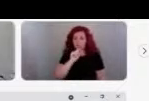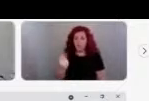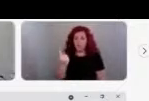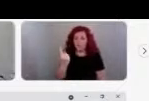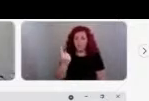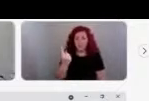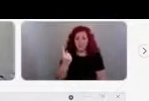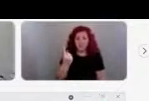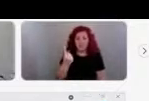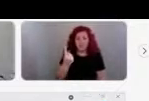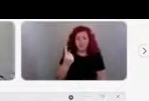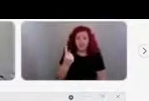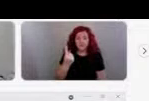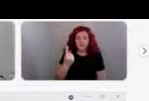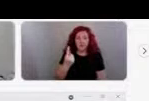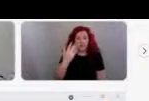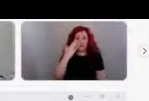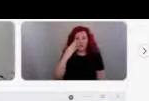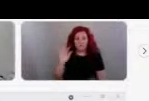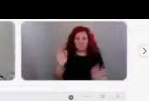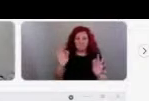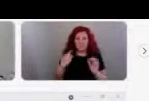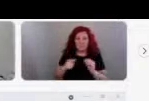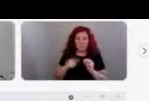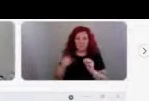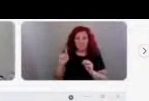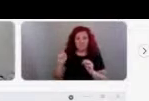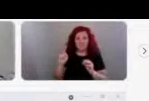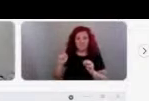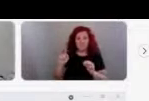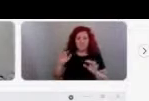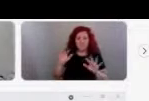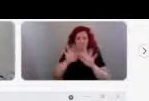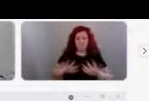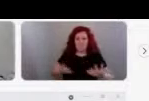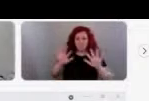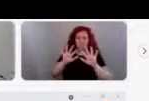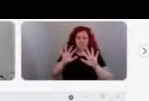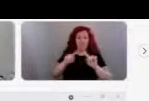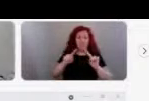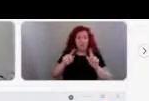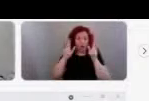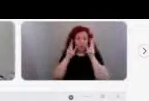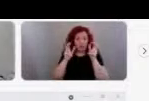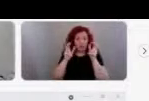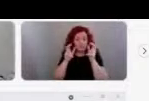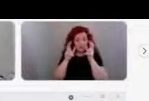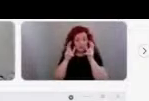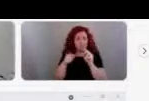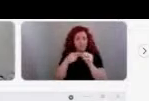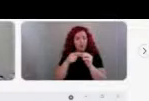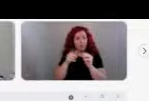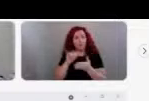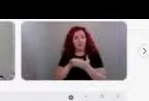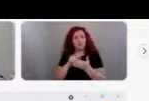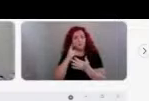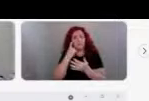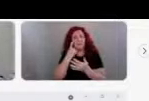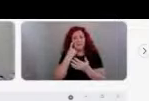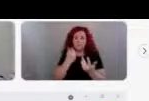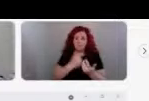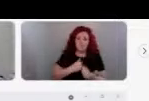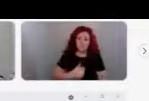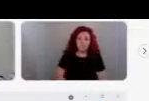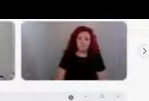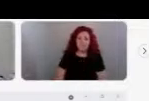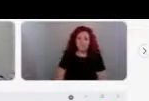know very little about the phoenix metropolitan area although i listened to a lot of stuff about that just now sorry